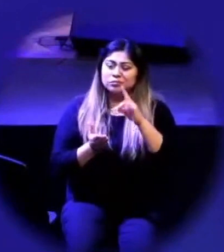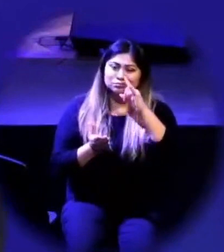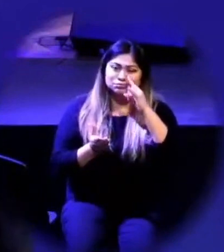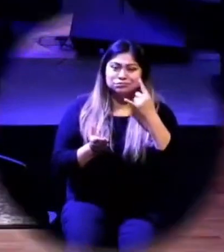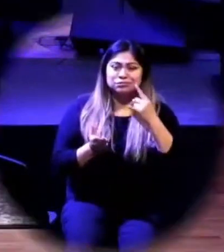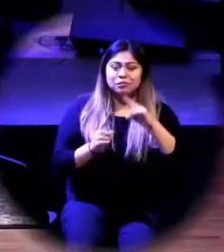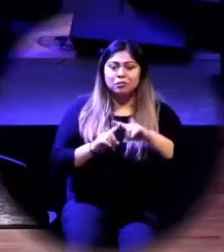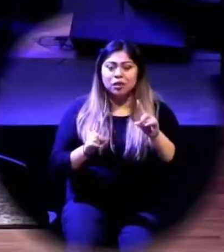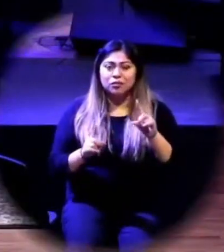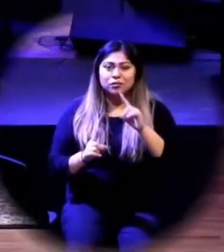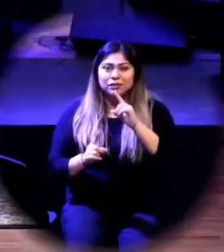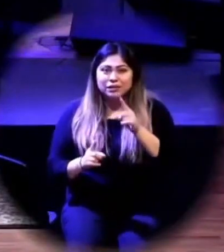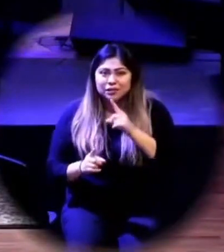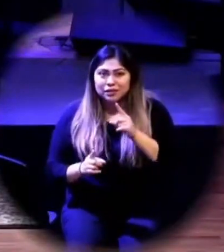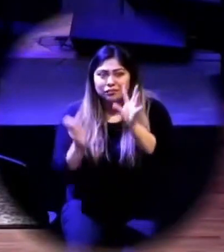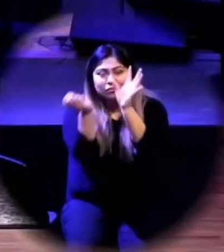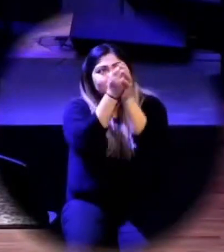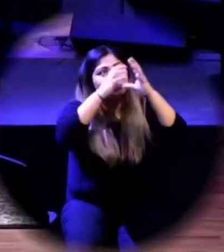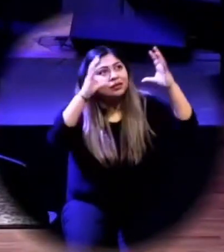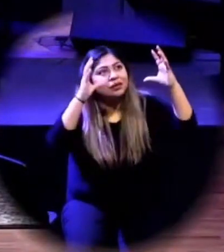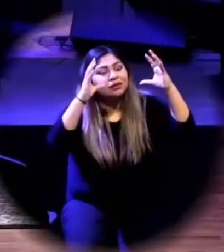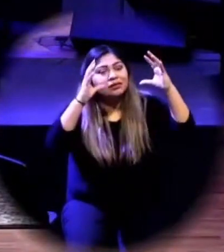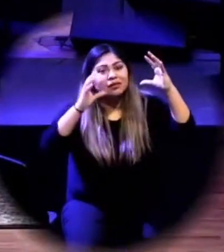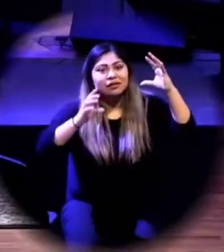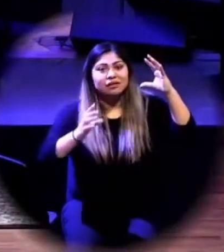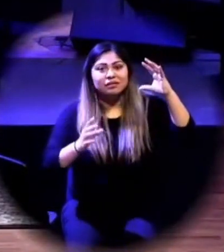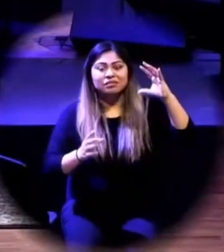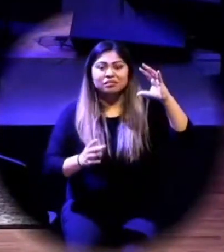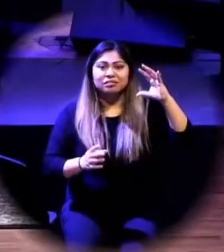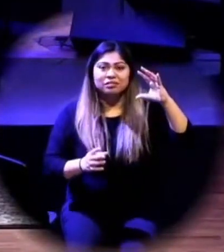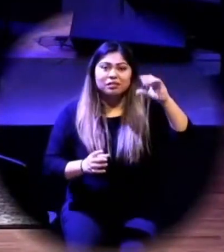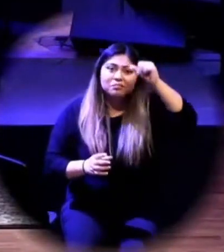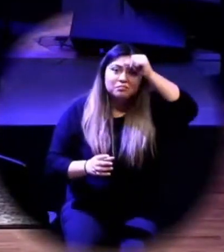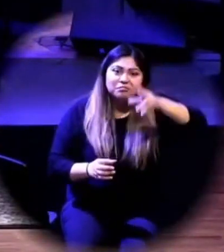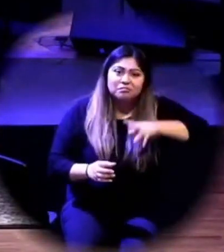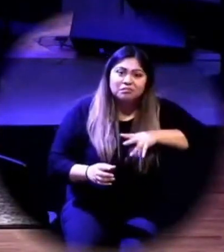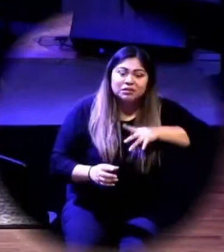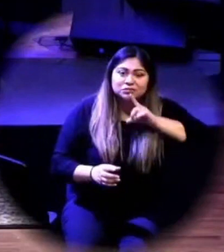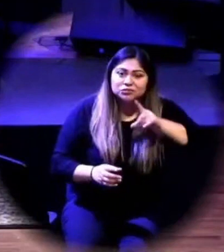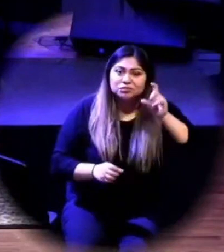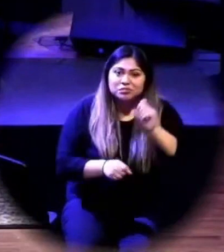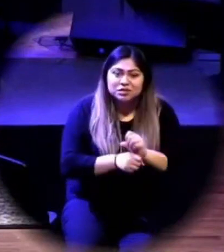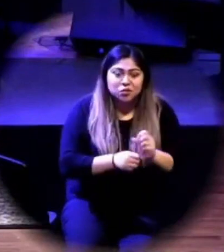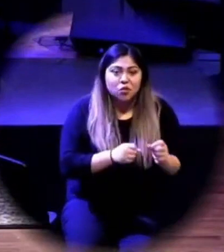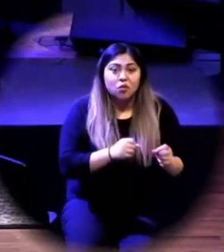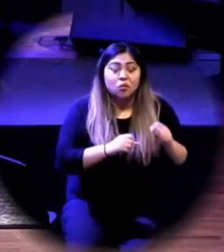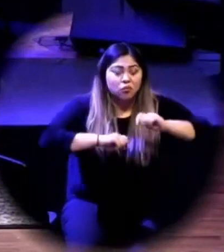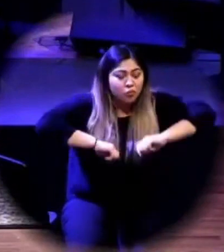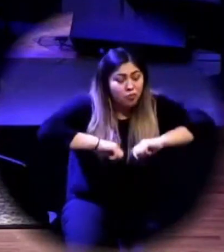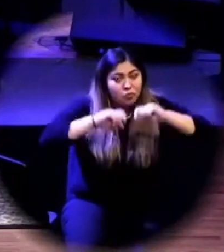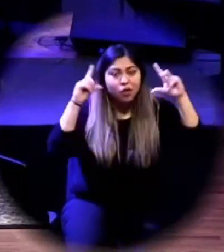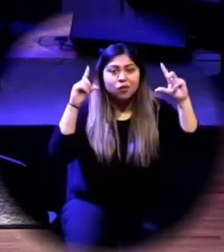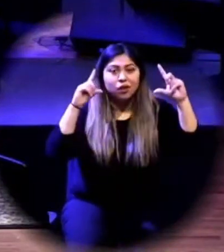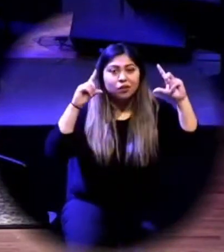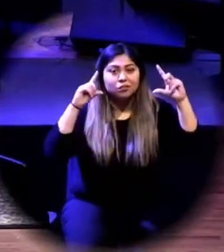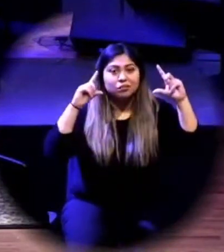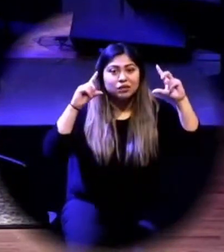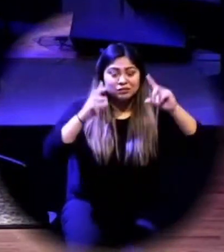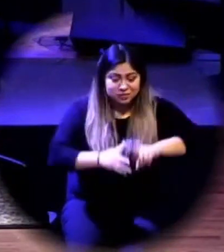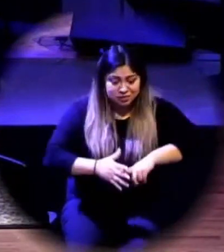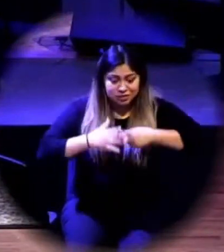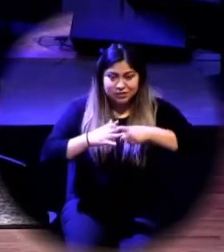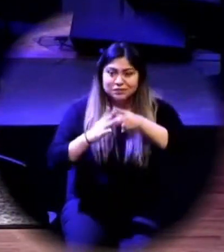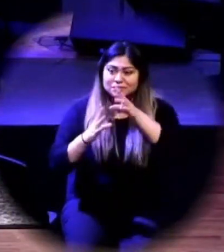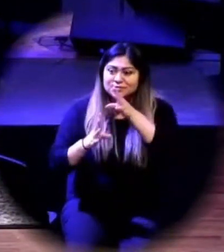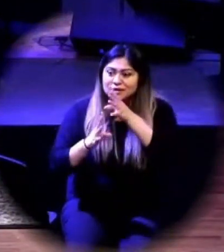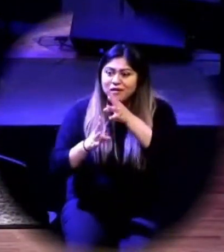because he was alive and ready for the day. And it's a beautiful picture for us of what Jesus is going to do for